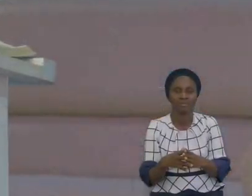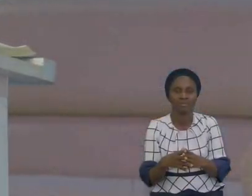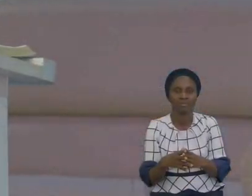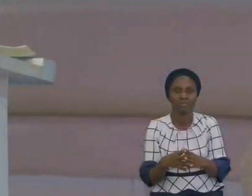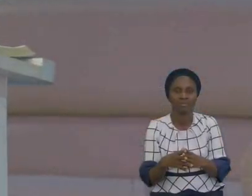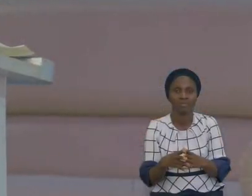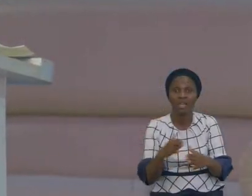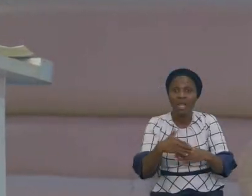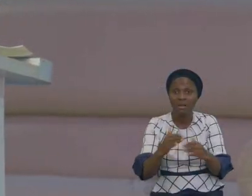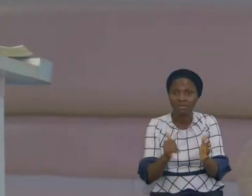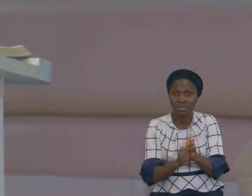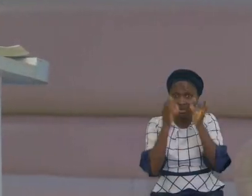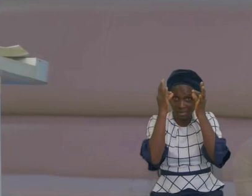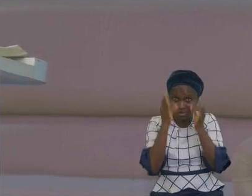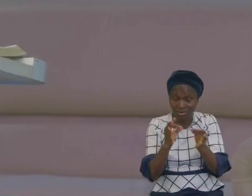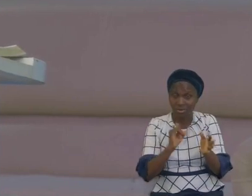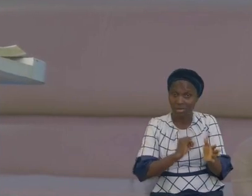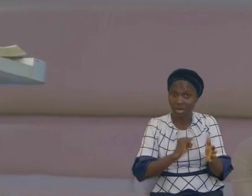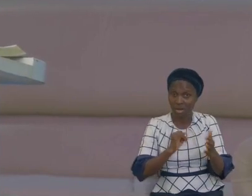determination